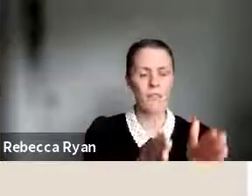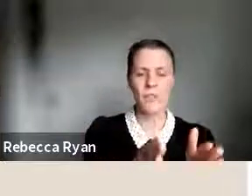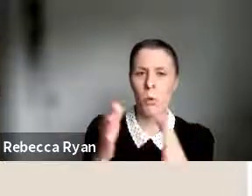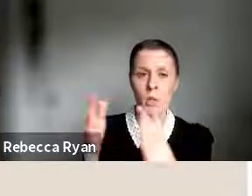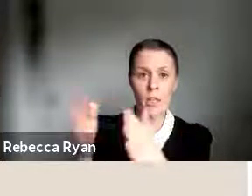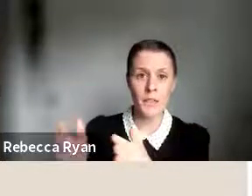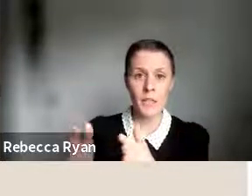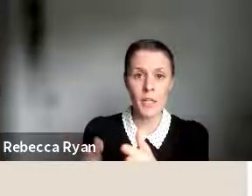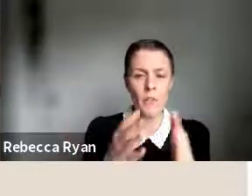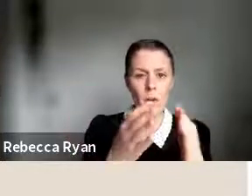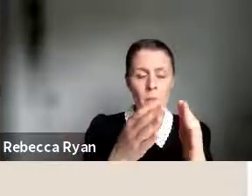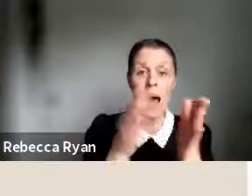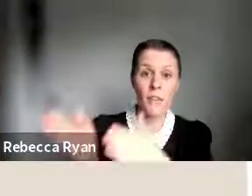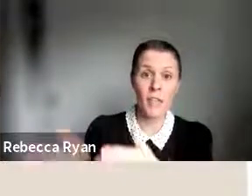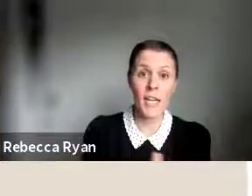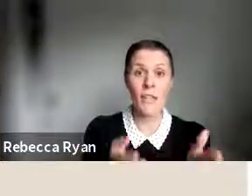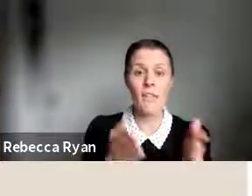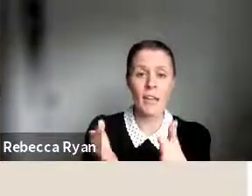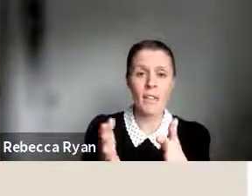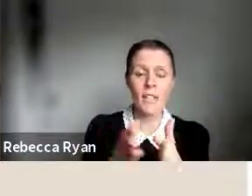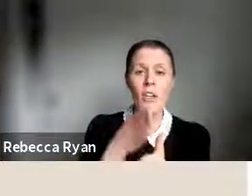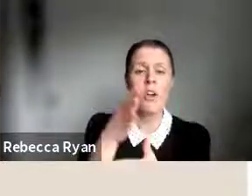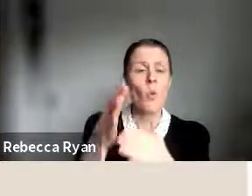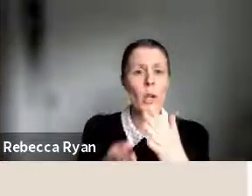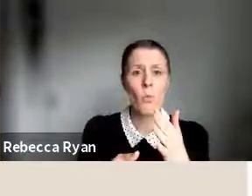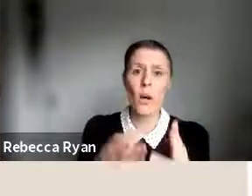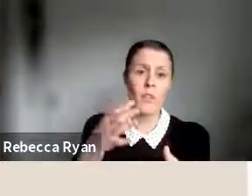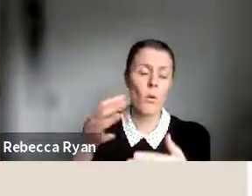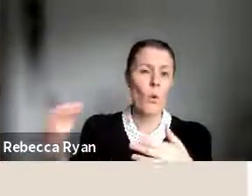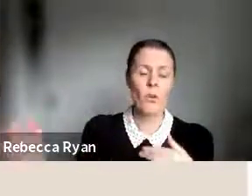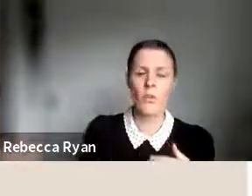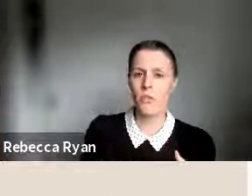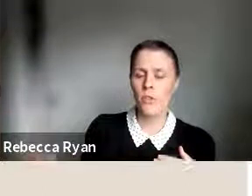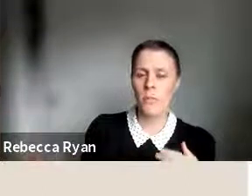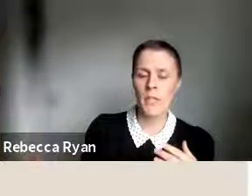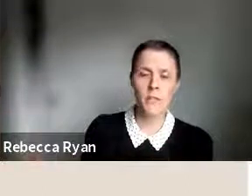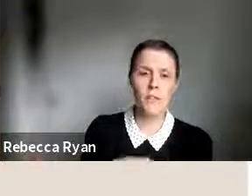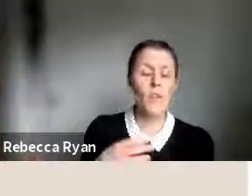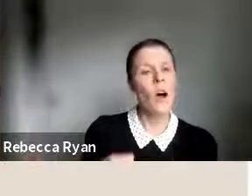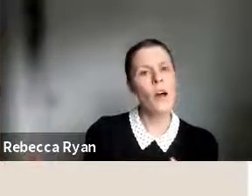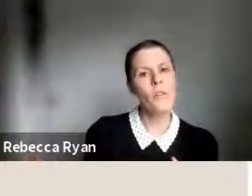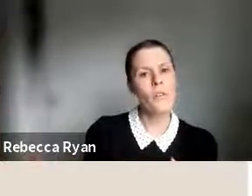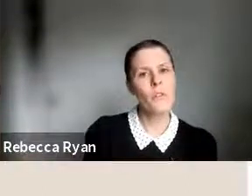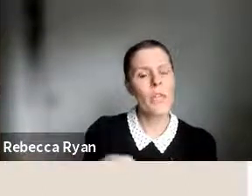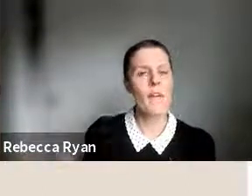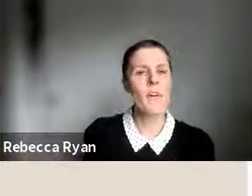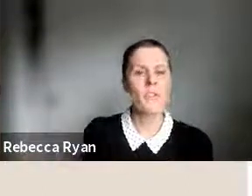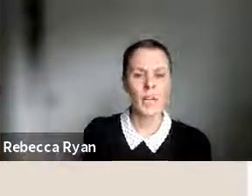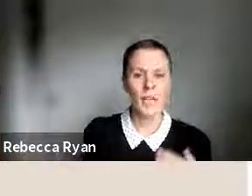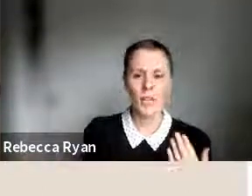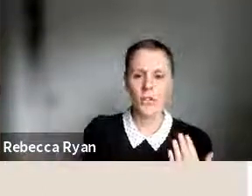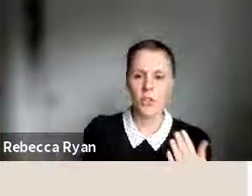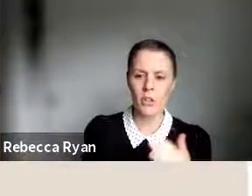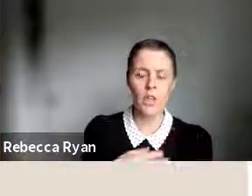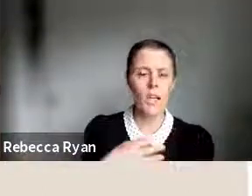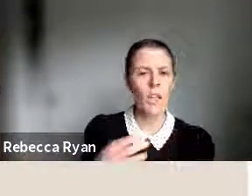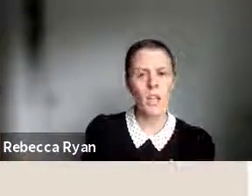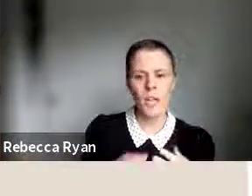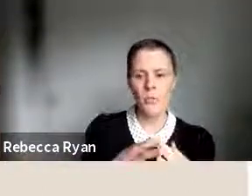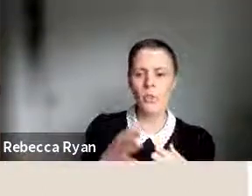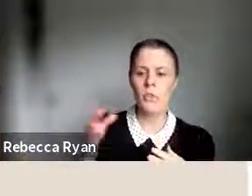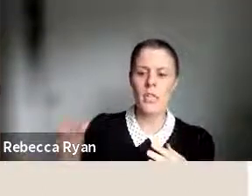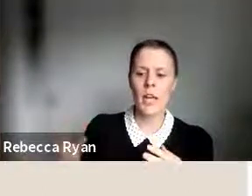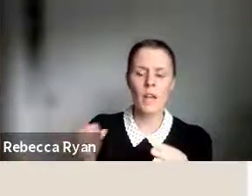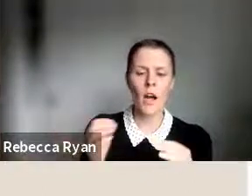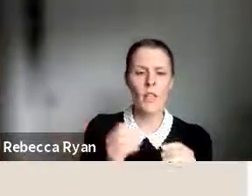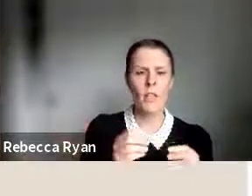out, like, if someone got sick from after getting the vaccine, when was it, what were the circumstances? Also, did they have underlying conditions? A lot of